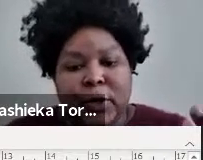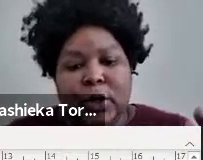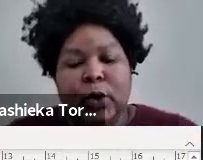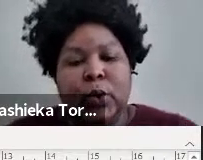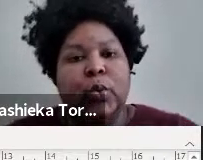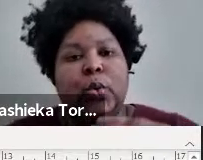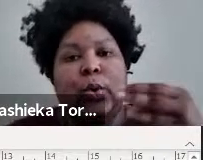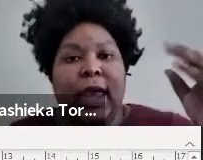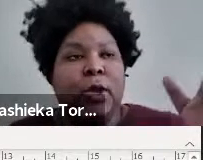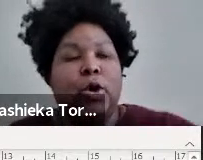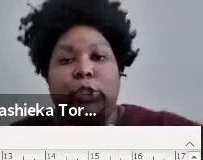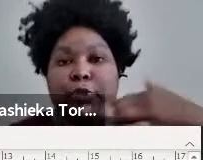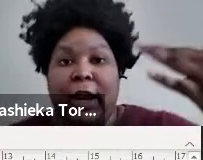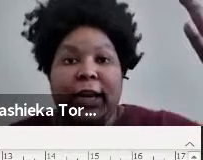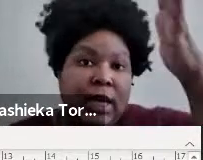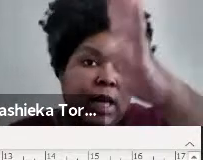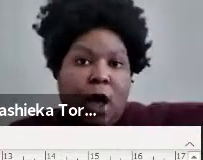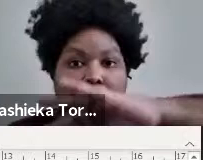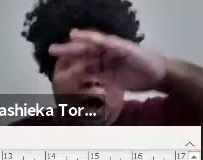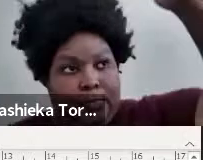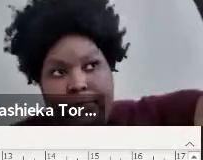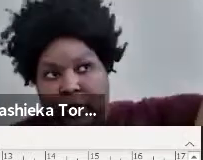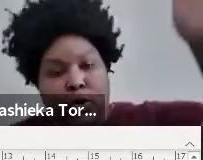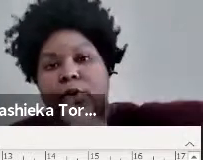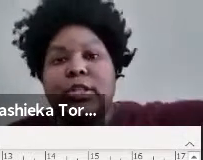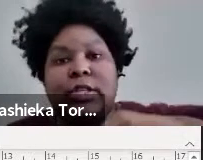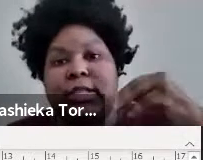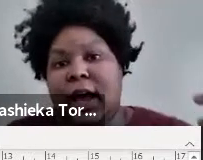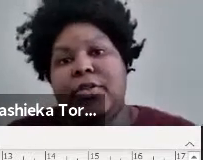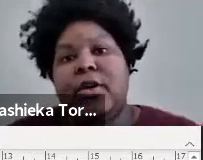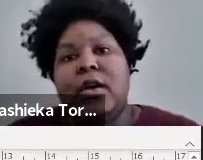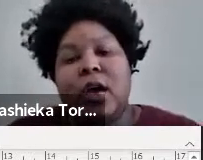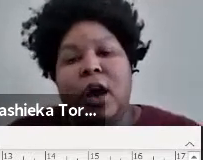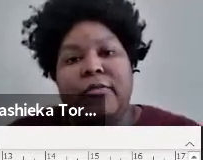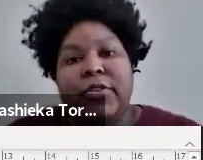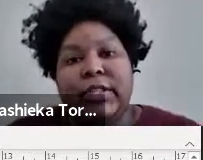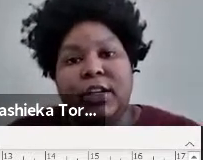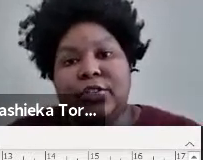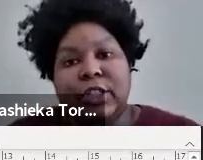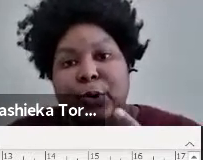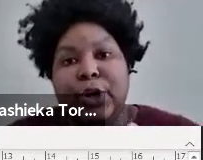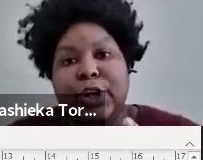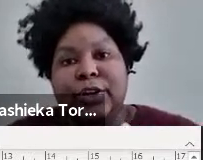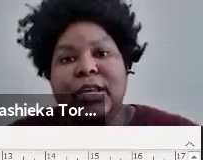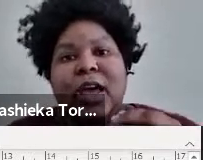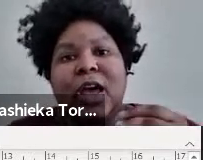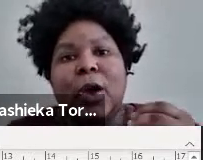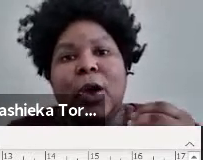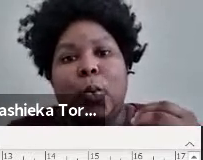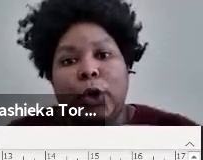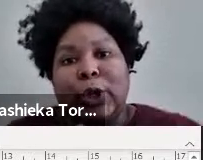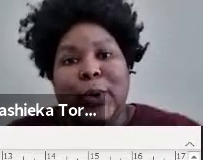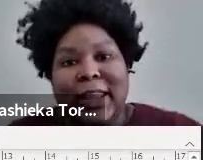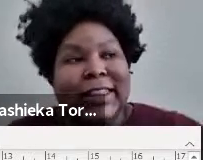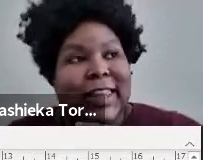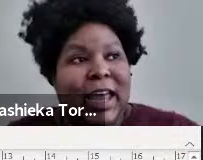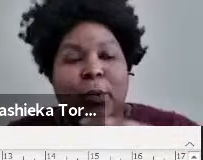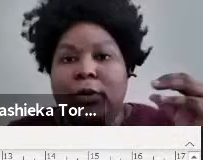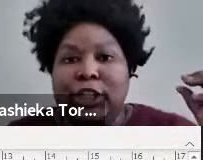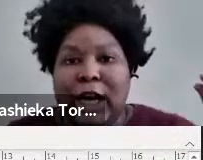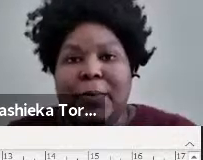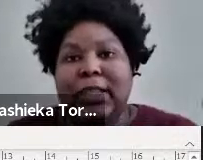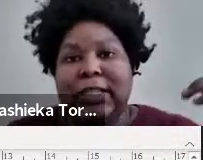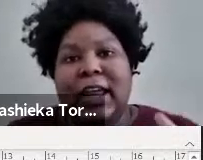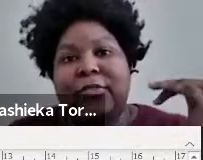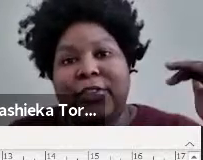indigenous people who came here or traded to the north and to the south of this country's borders were doing that. They